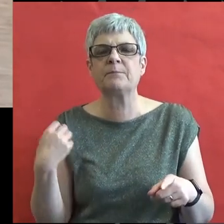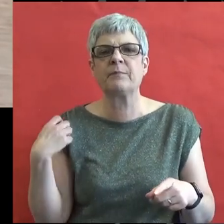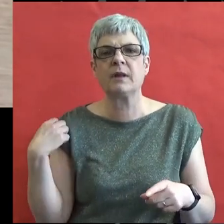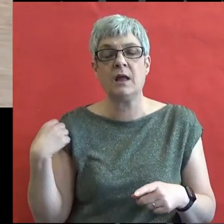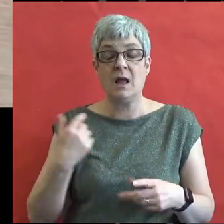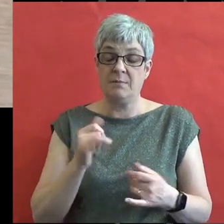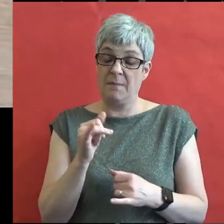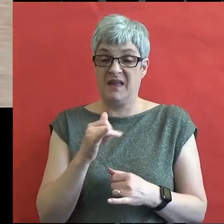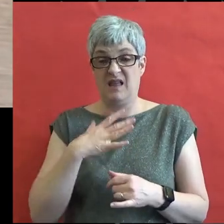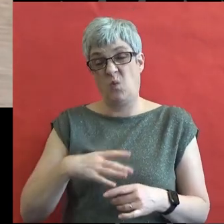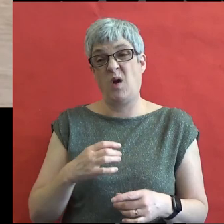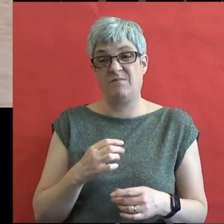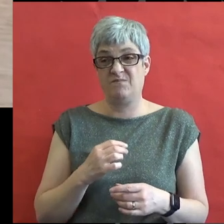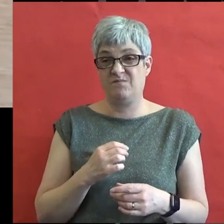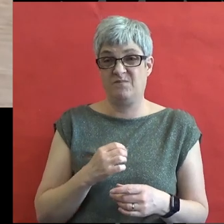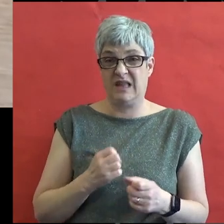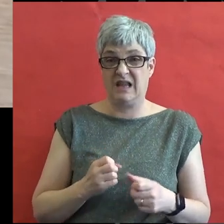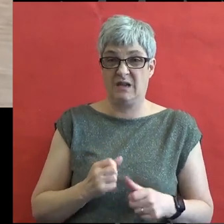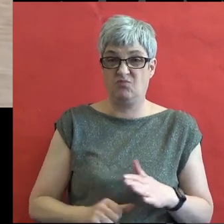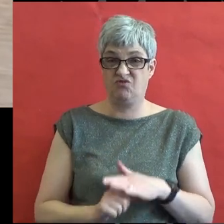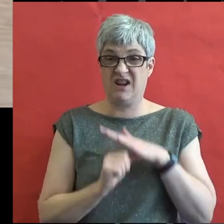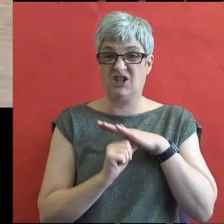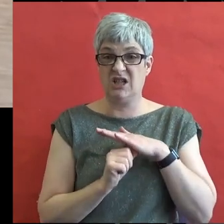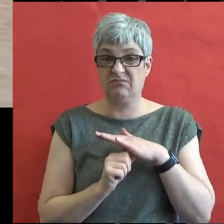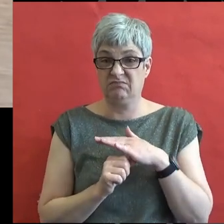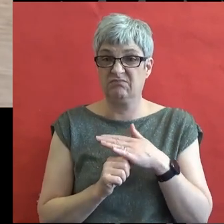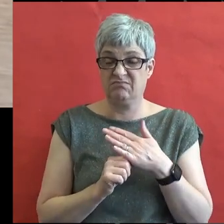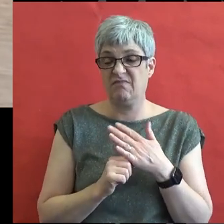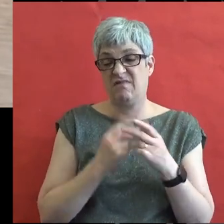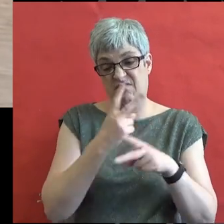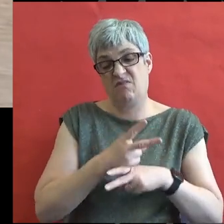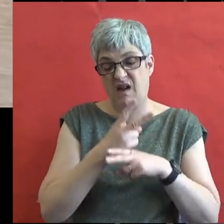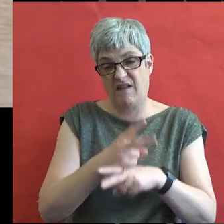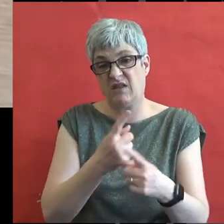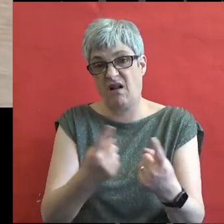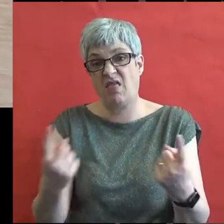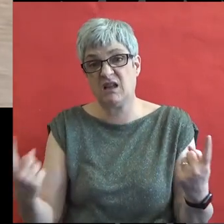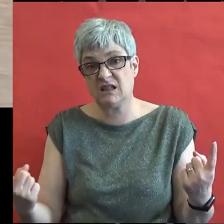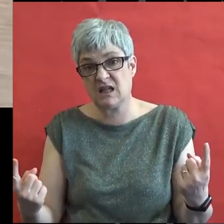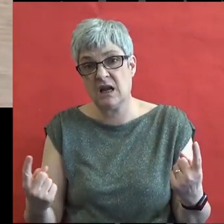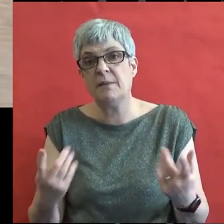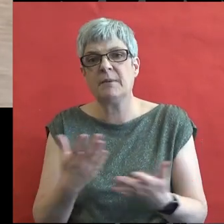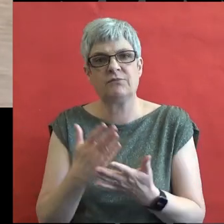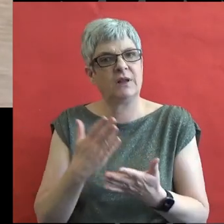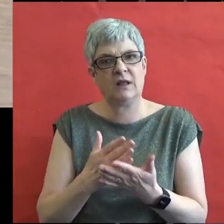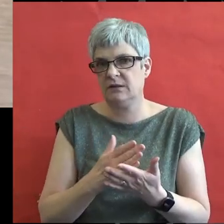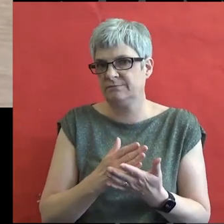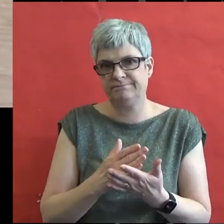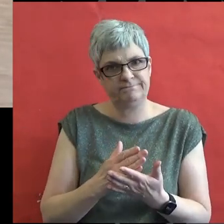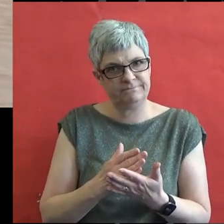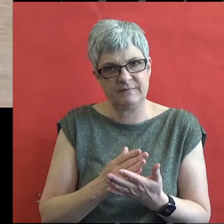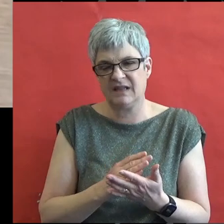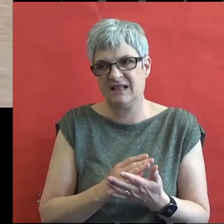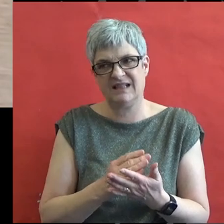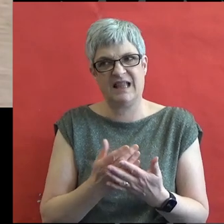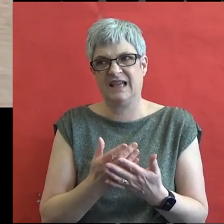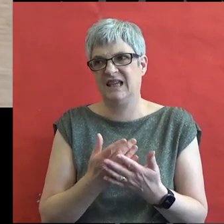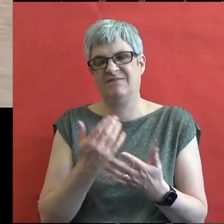want to give the impression that they care for others, but never do that at the expense of seeming less